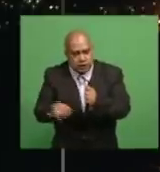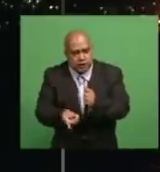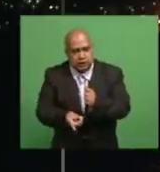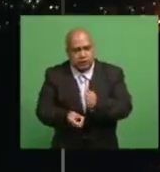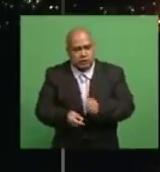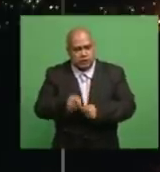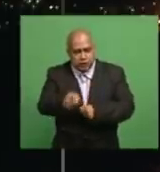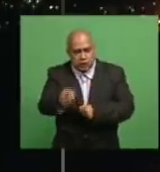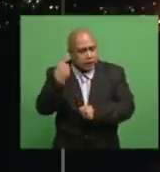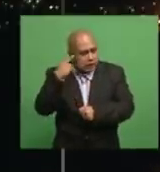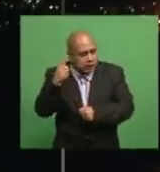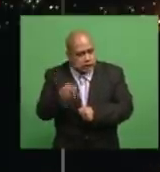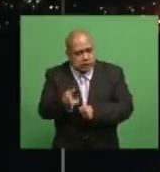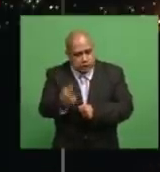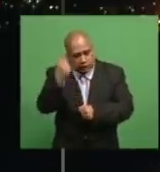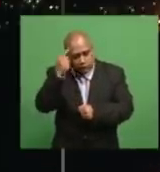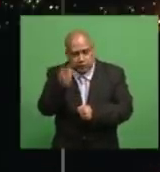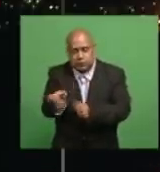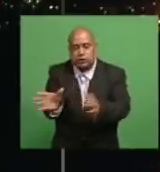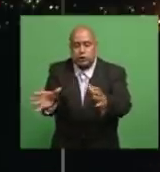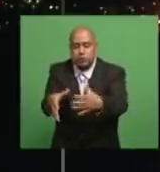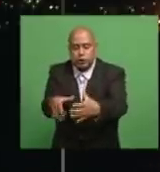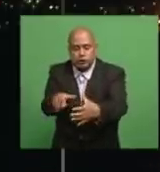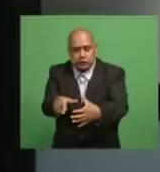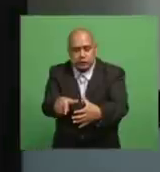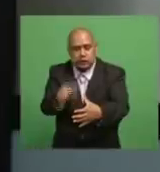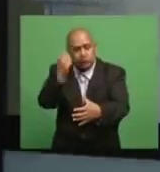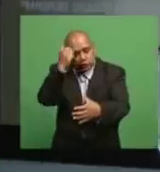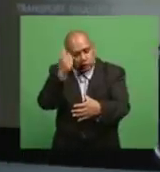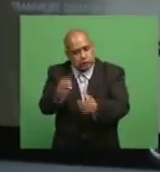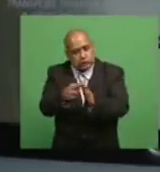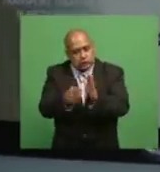an idiotic bunch. Maggie Boyle with the story.